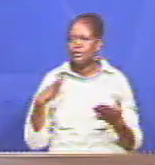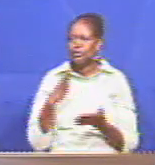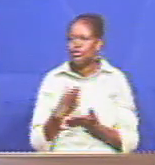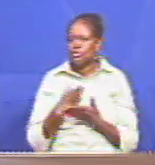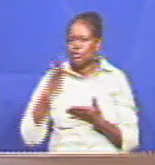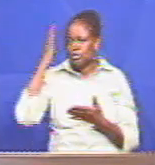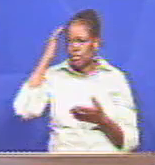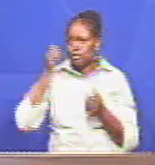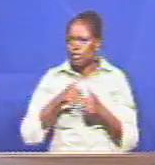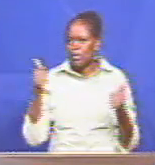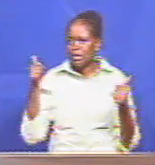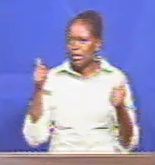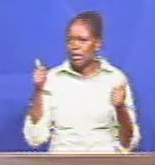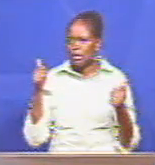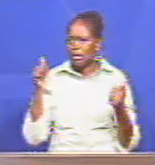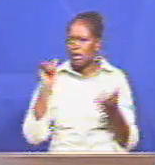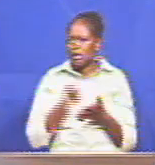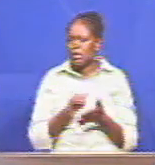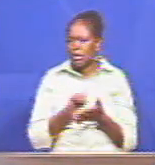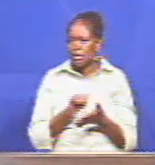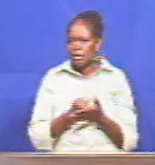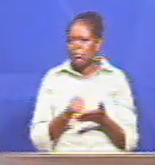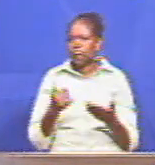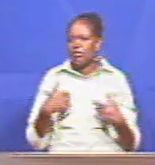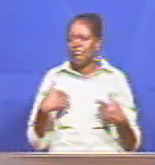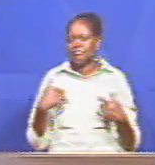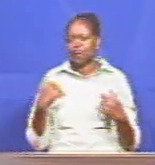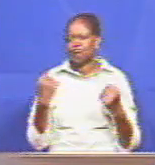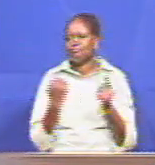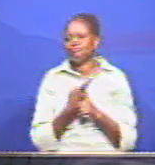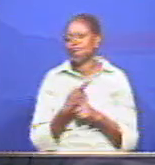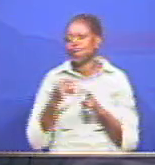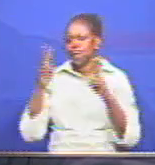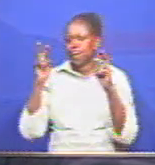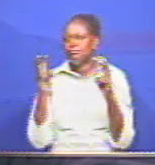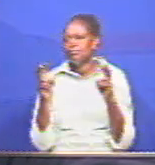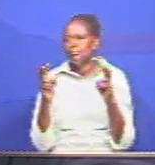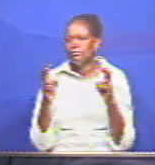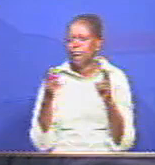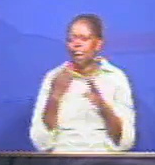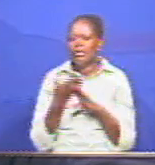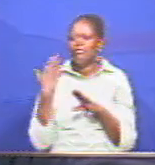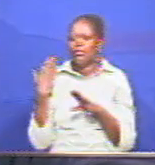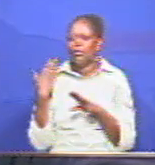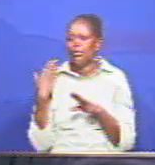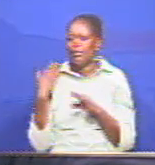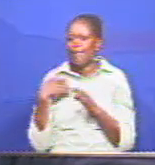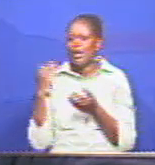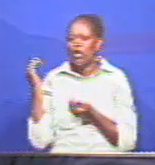well the tribalistic issue yes, yes. Was there mm-hmm. In the past. I